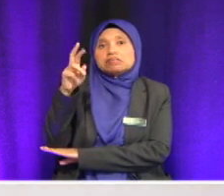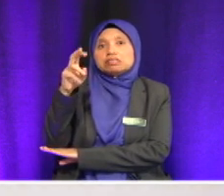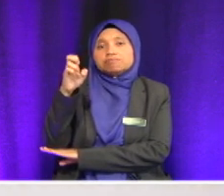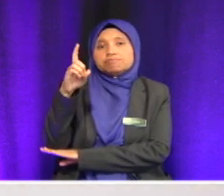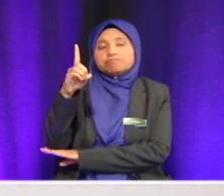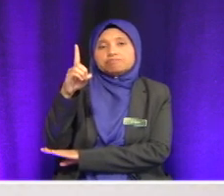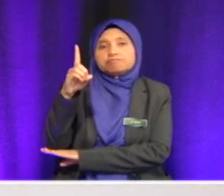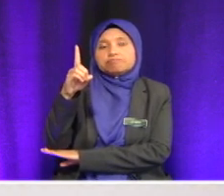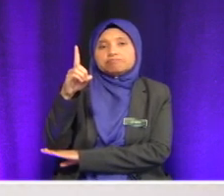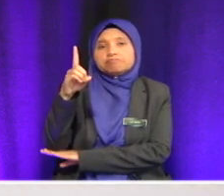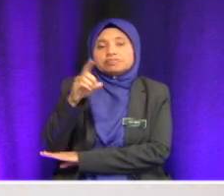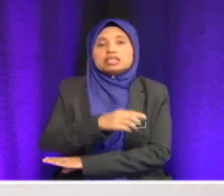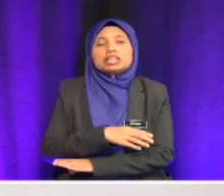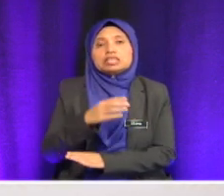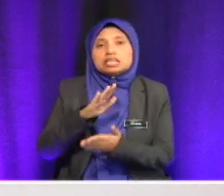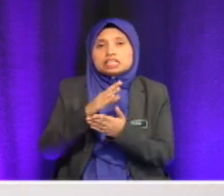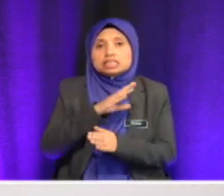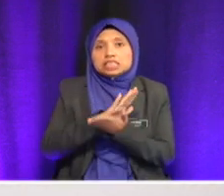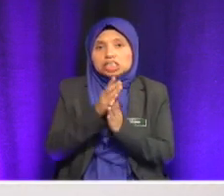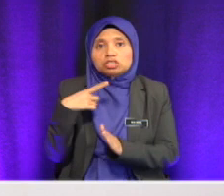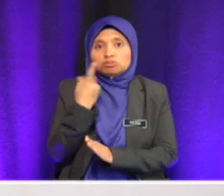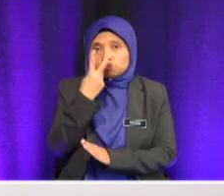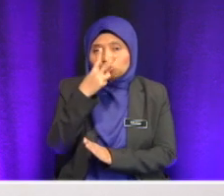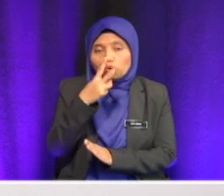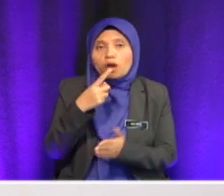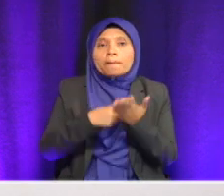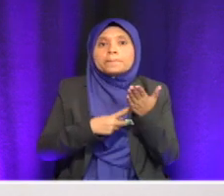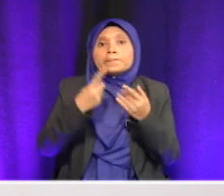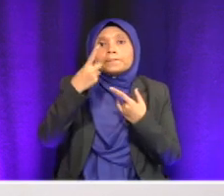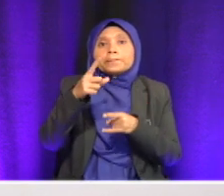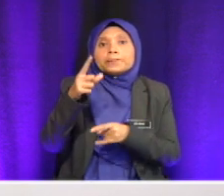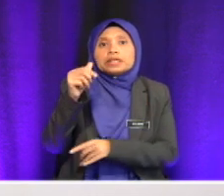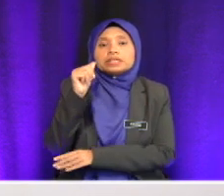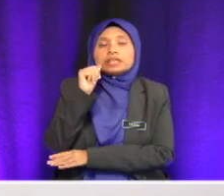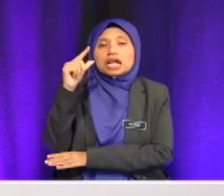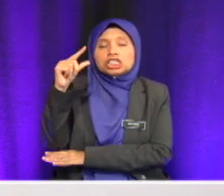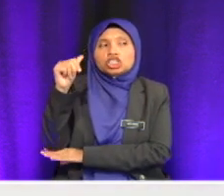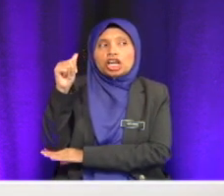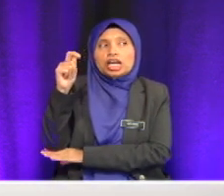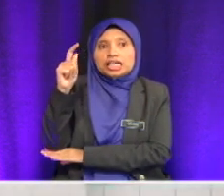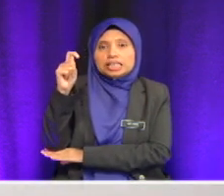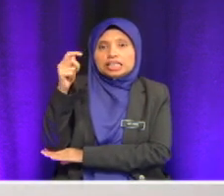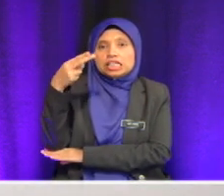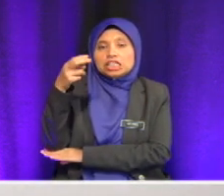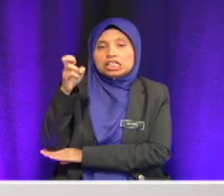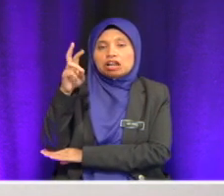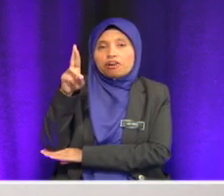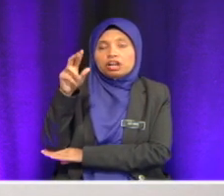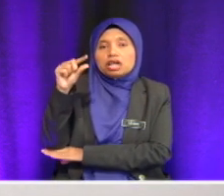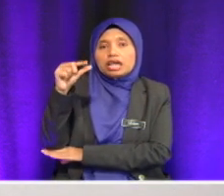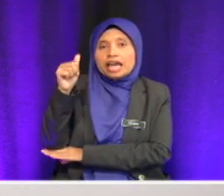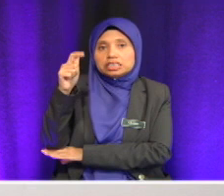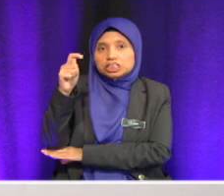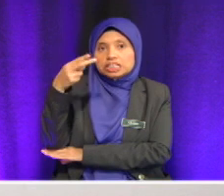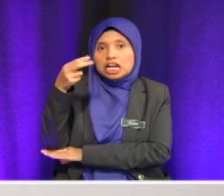she's got it. Okay. Anna, what is your answer? All right. Gather. Gather. All right, she spelled it correctly. Okay. So what is